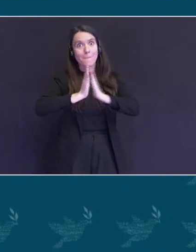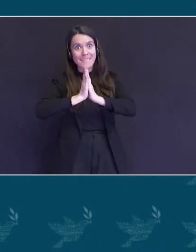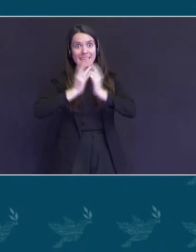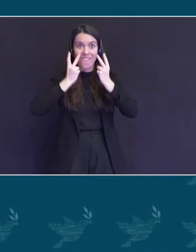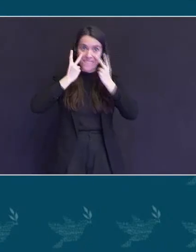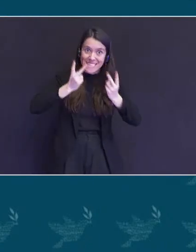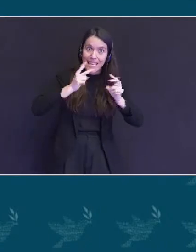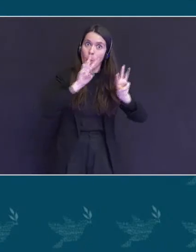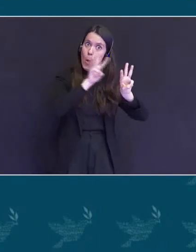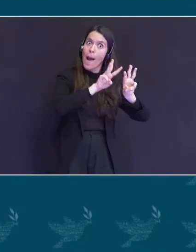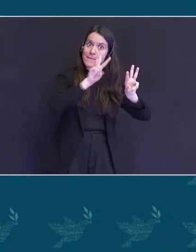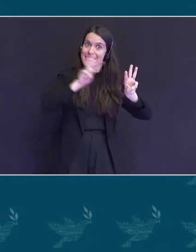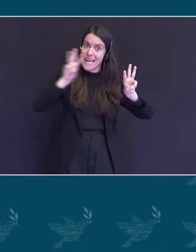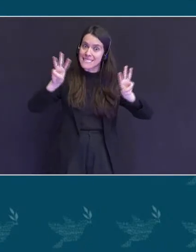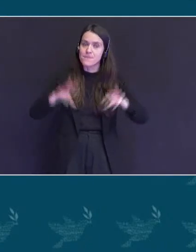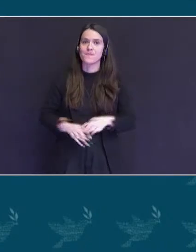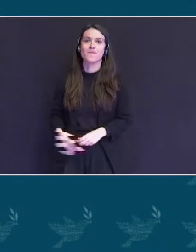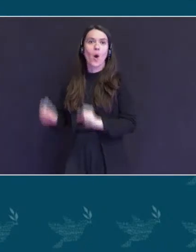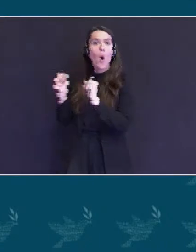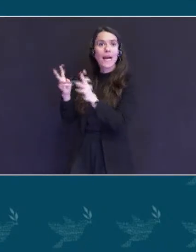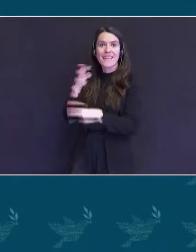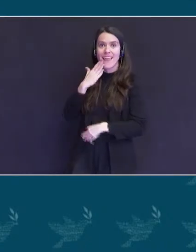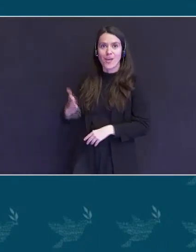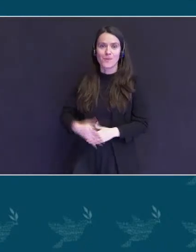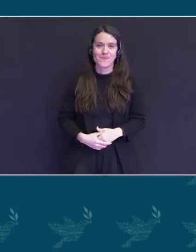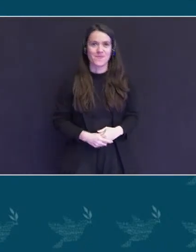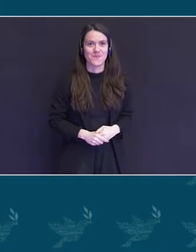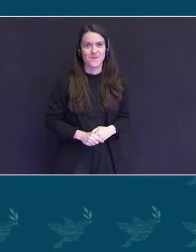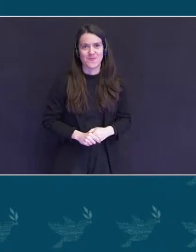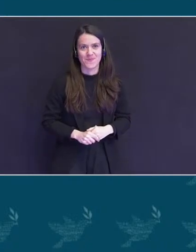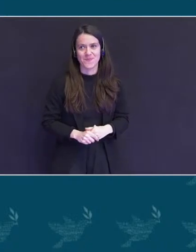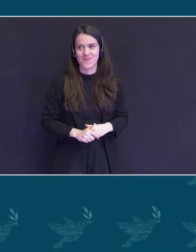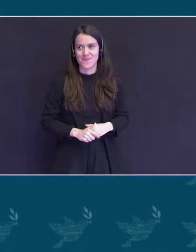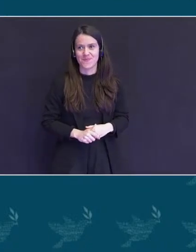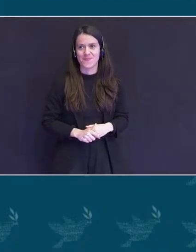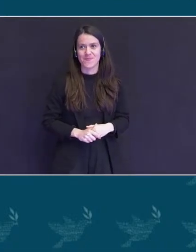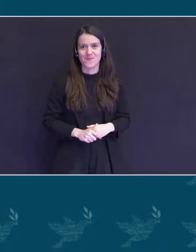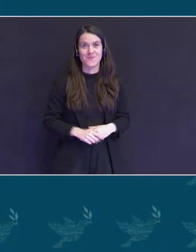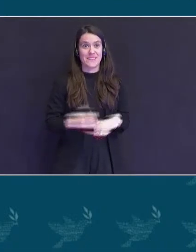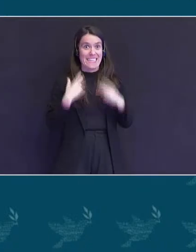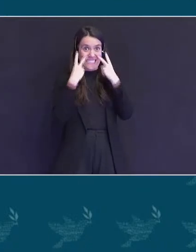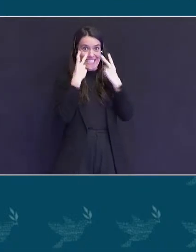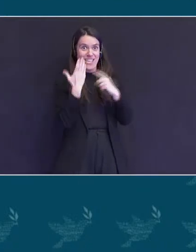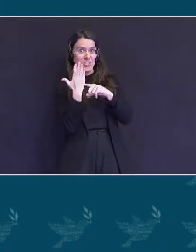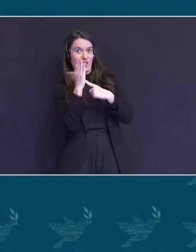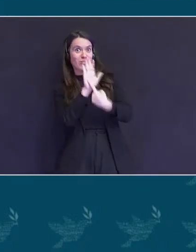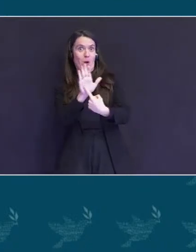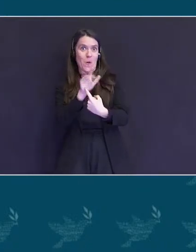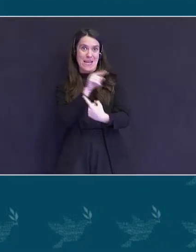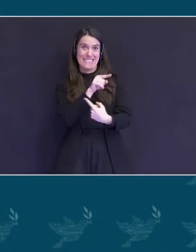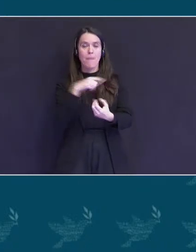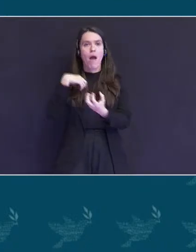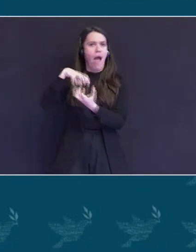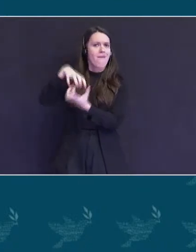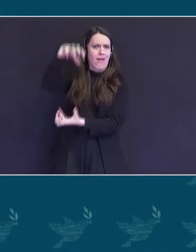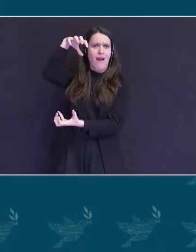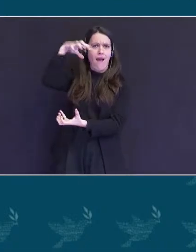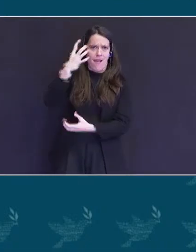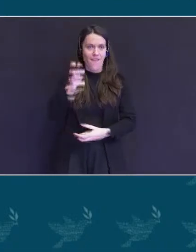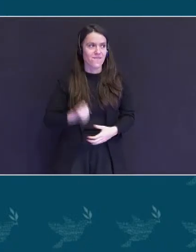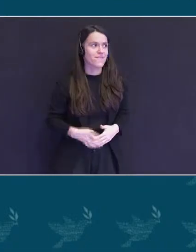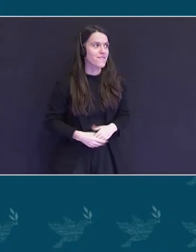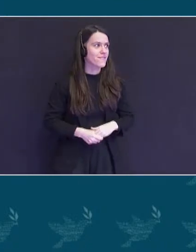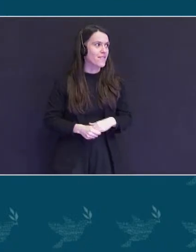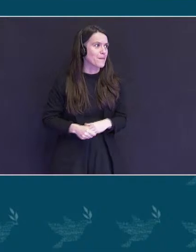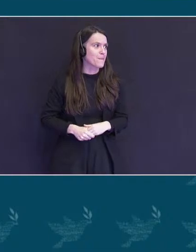website. Okay, thank you. So I will show you another example with the avatar.